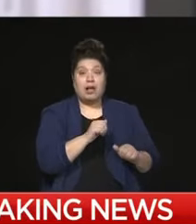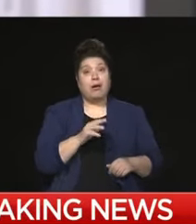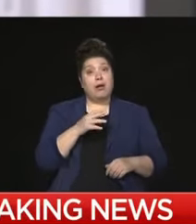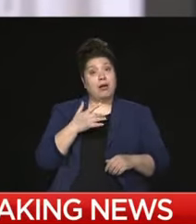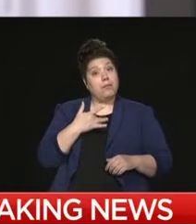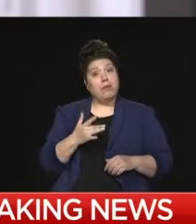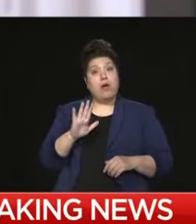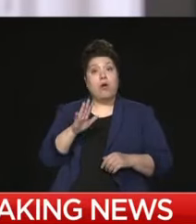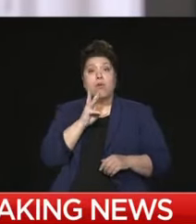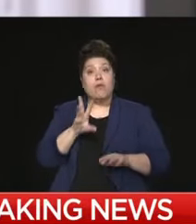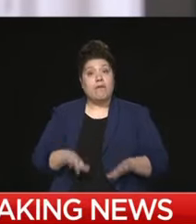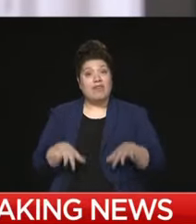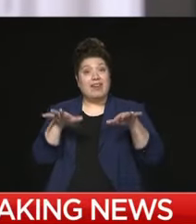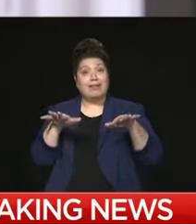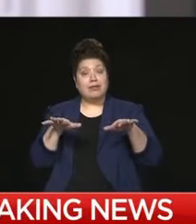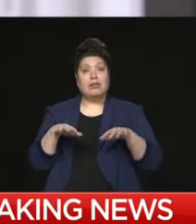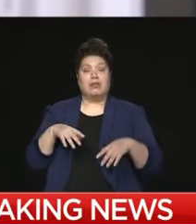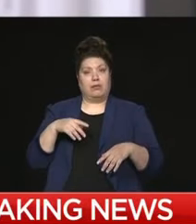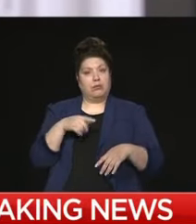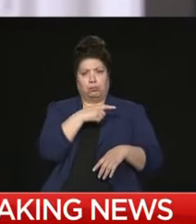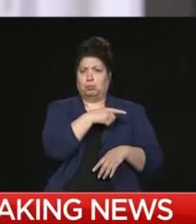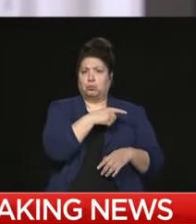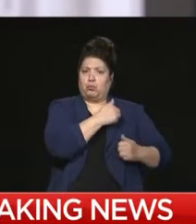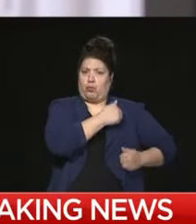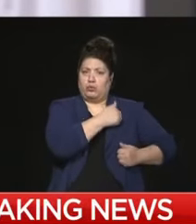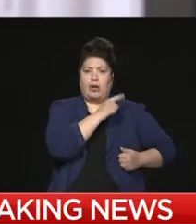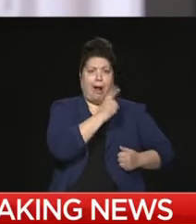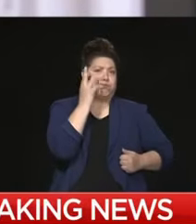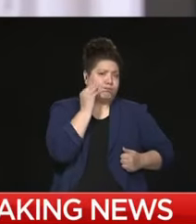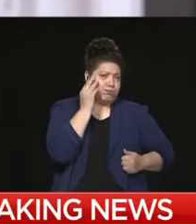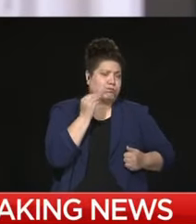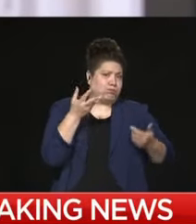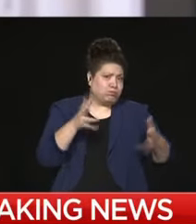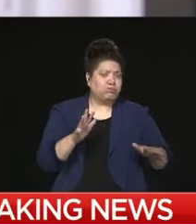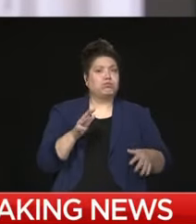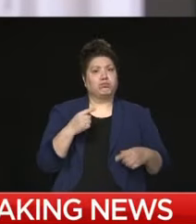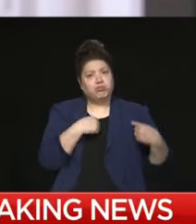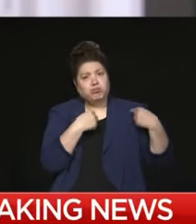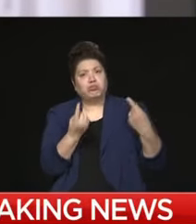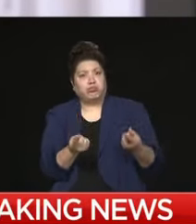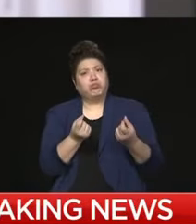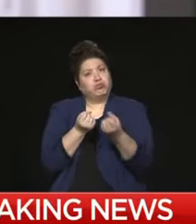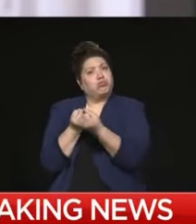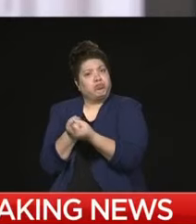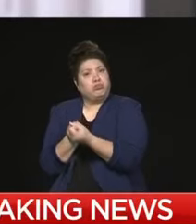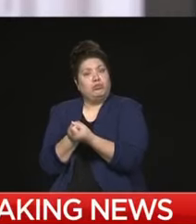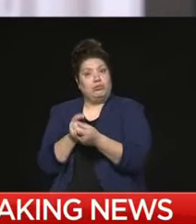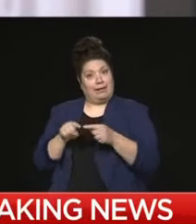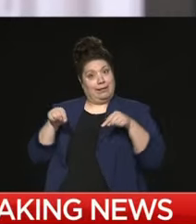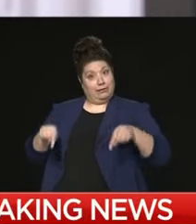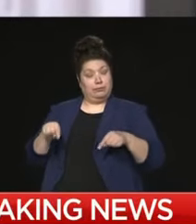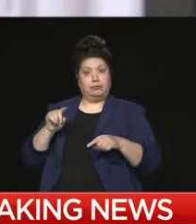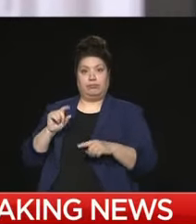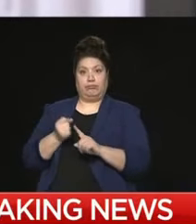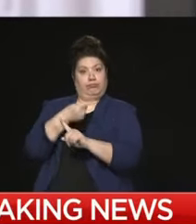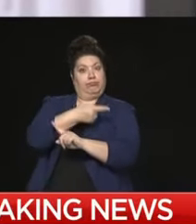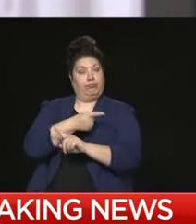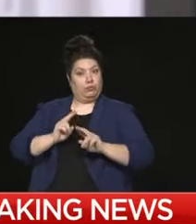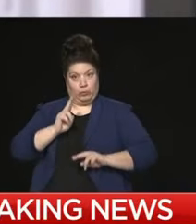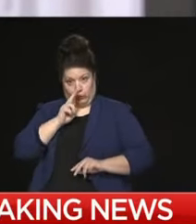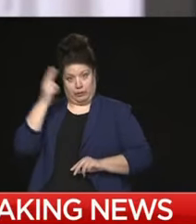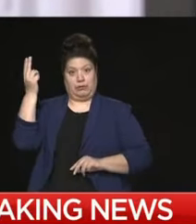things like flooding, and they are trained to help in all kinds of situations of the kind. This is a new situation,